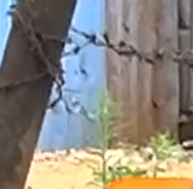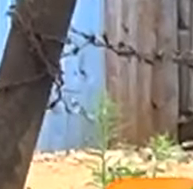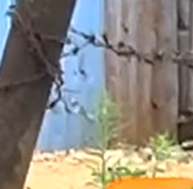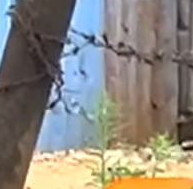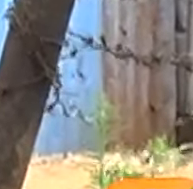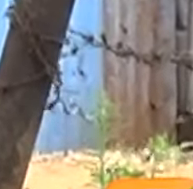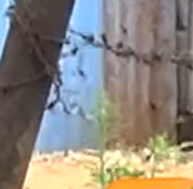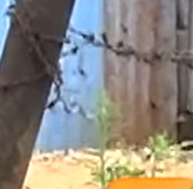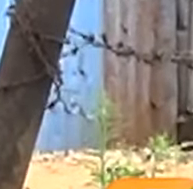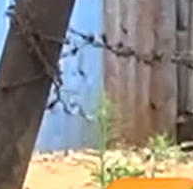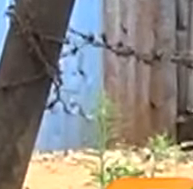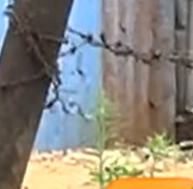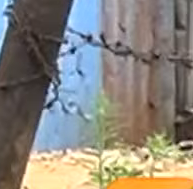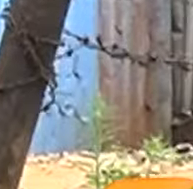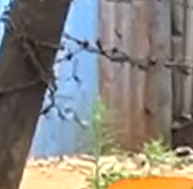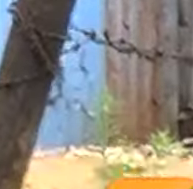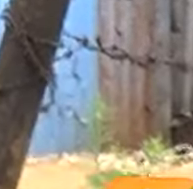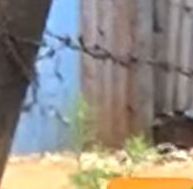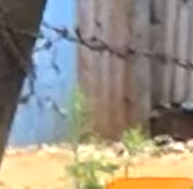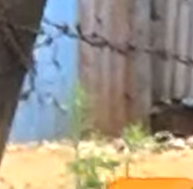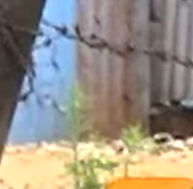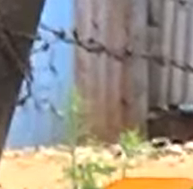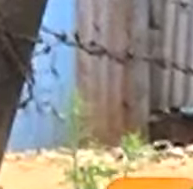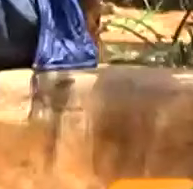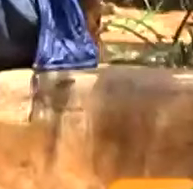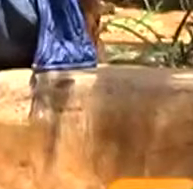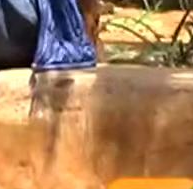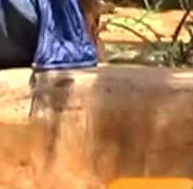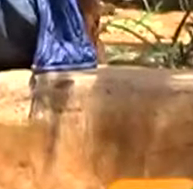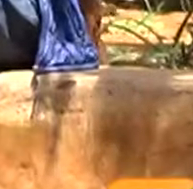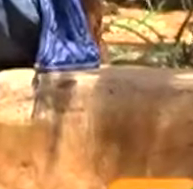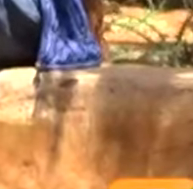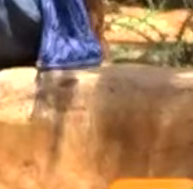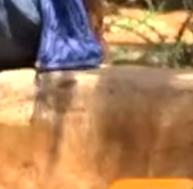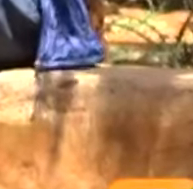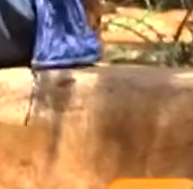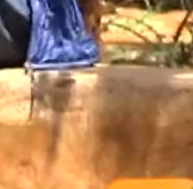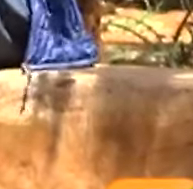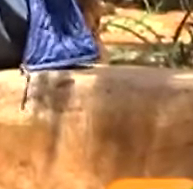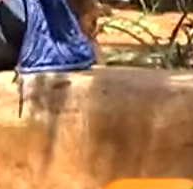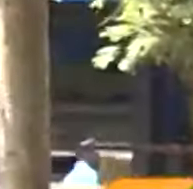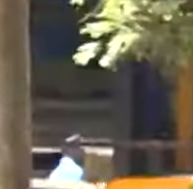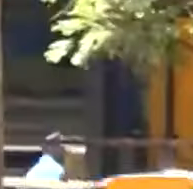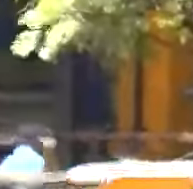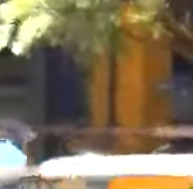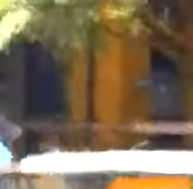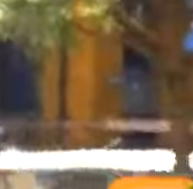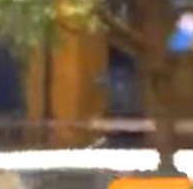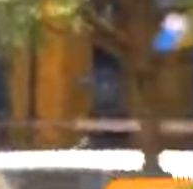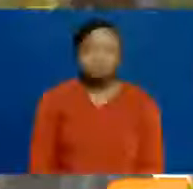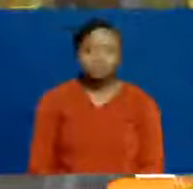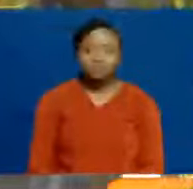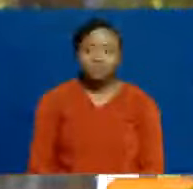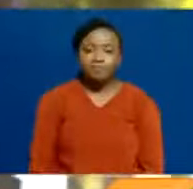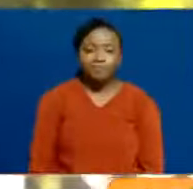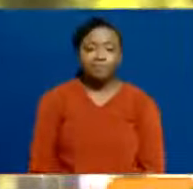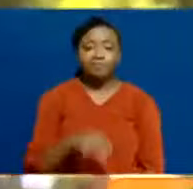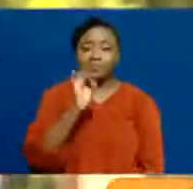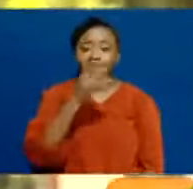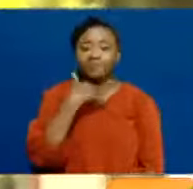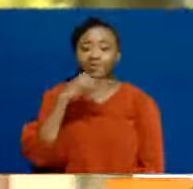Creatures in the county government's managed parks will also have to pay for the privilege of using the facilities for their work. Those preaching in Jivanji will part